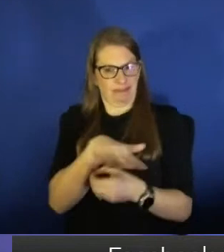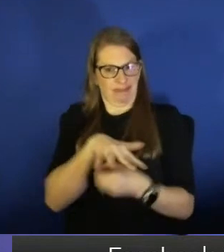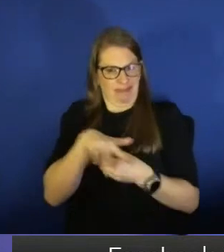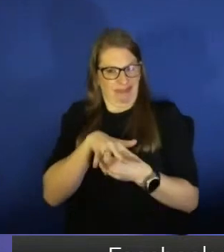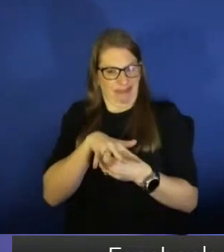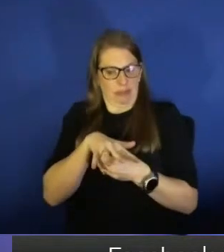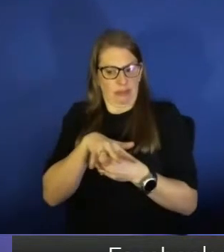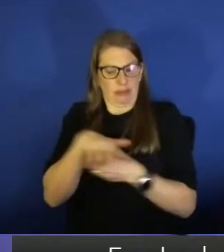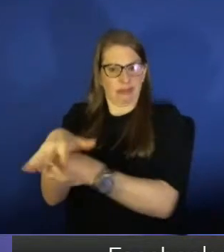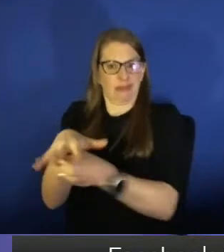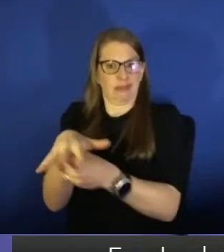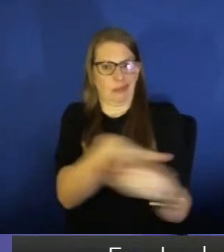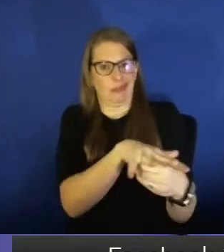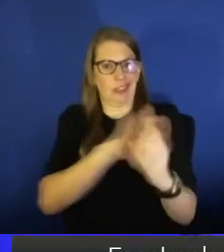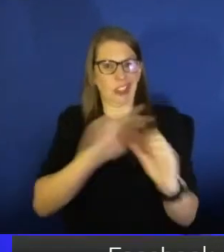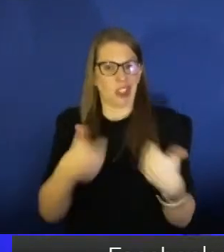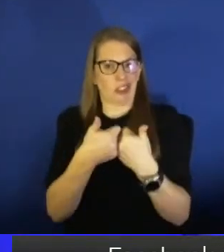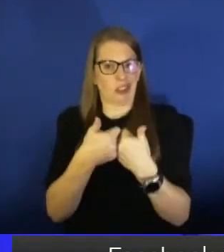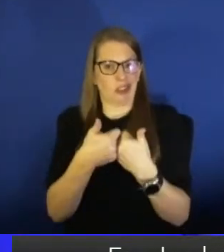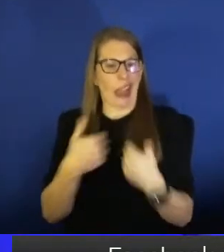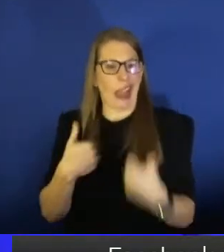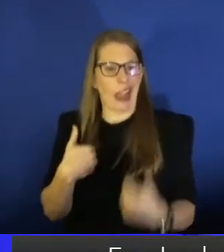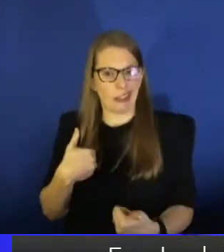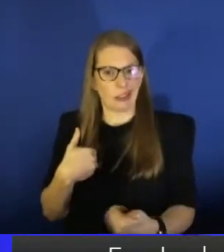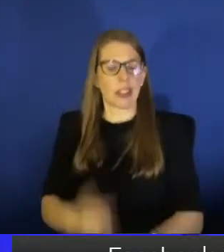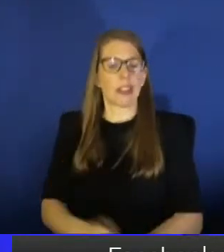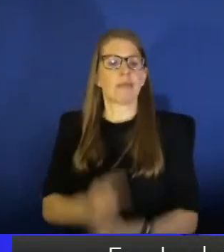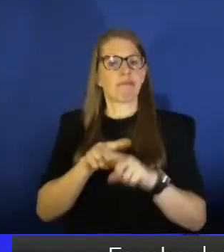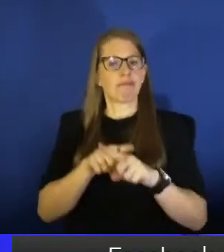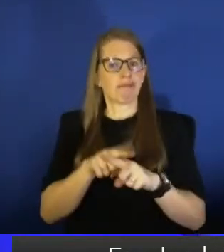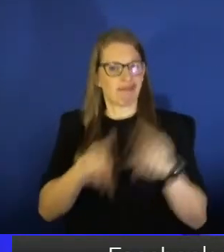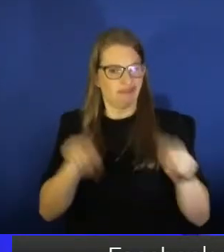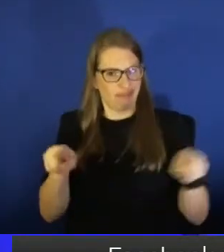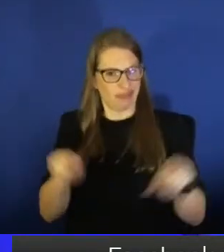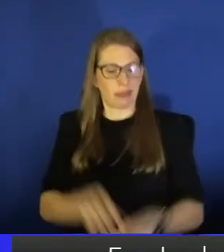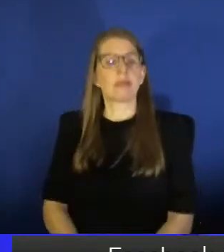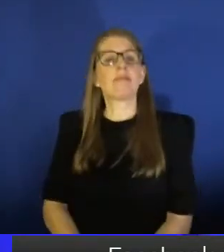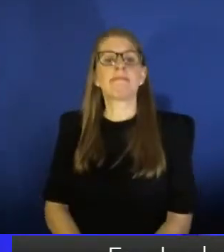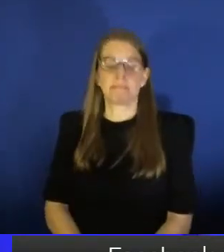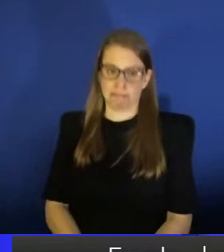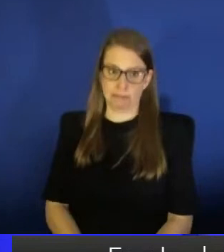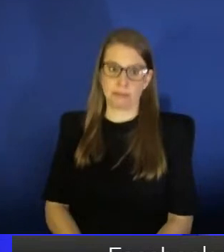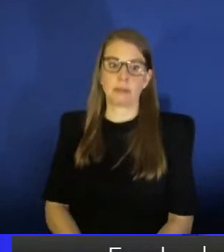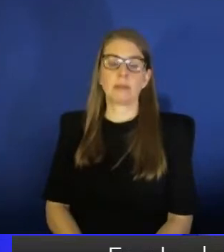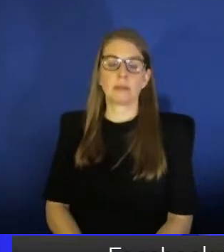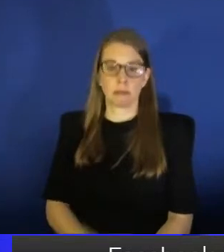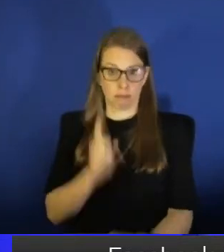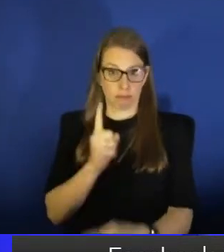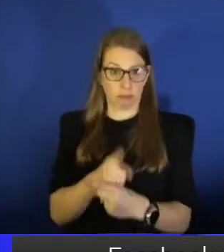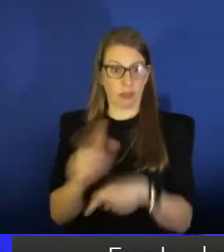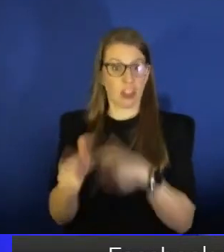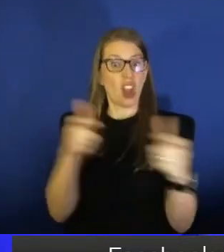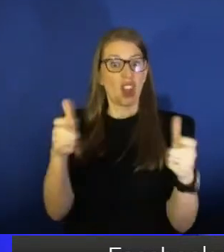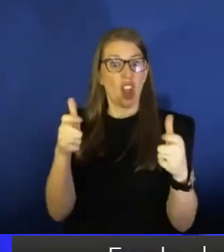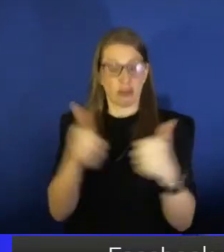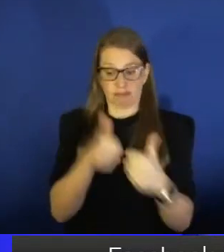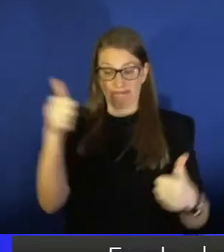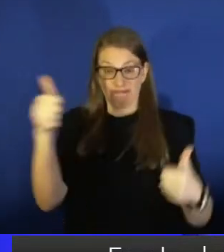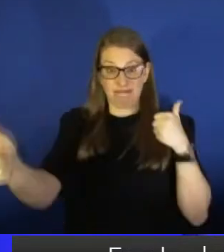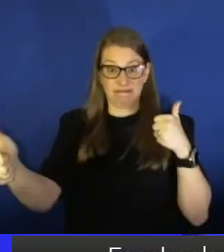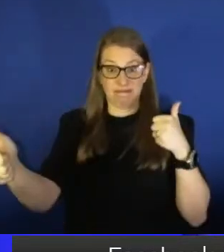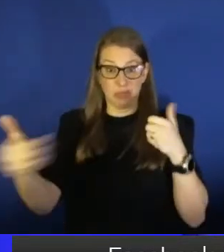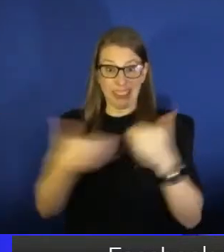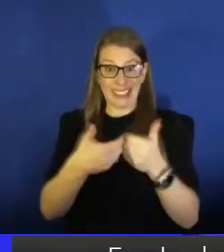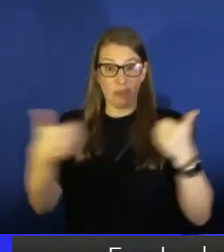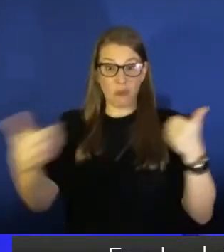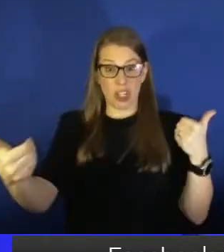little bit. Yeah, you're absolutely right. In some places there are large distances separating us